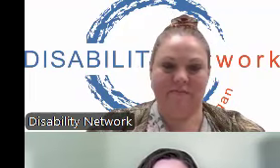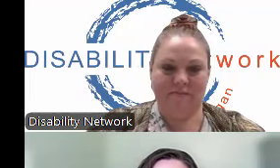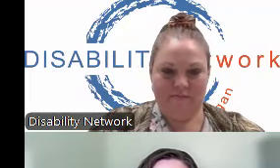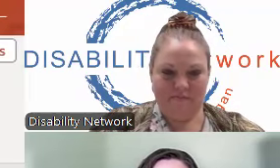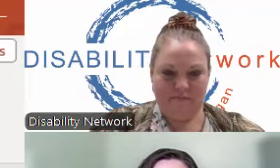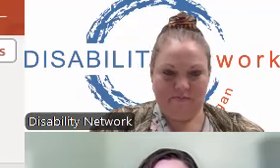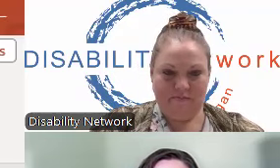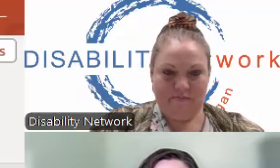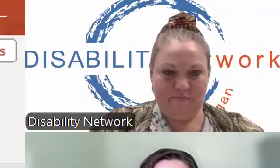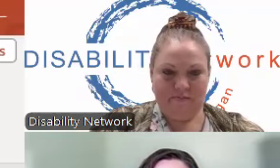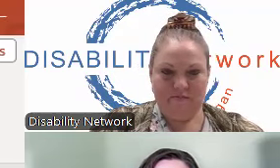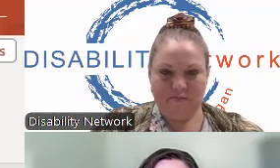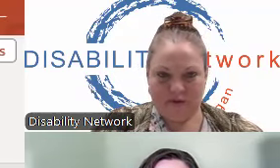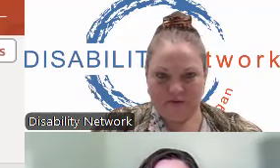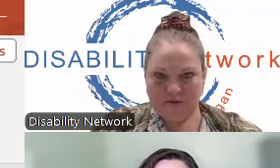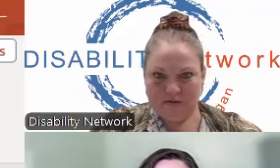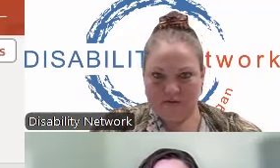presentation.